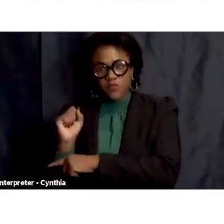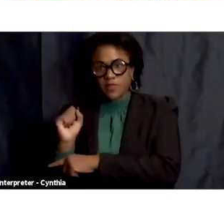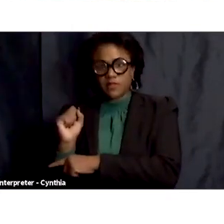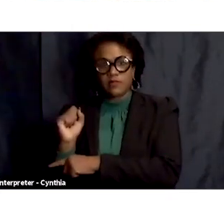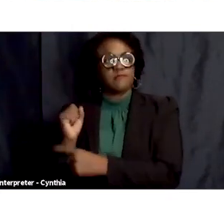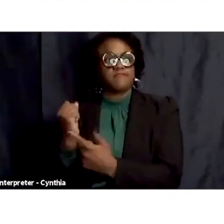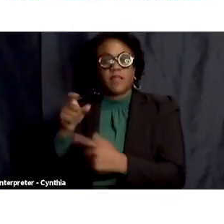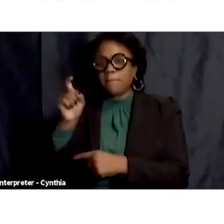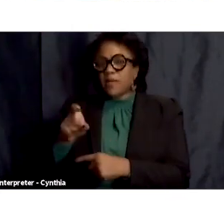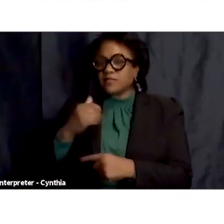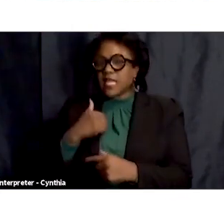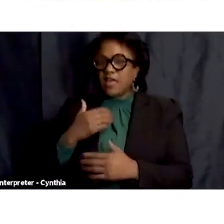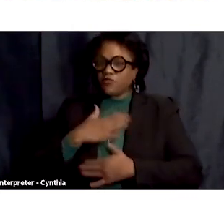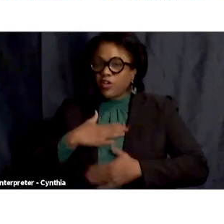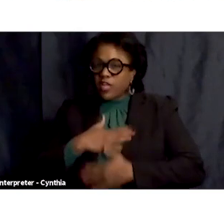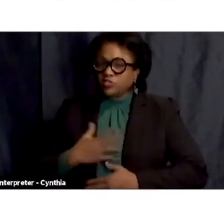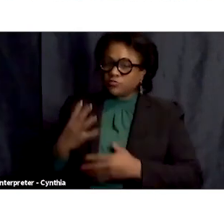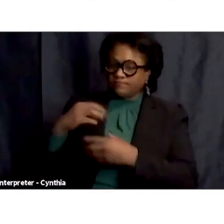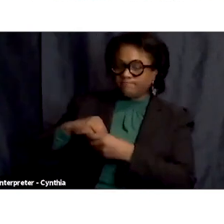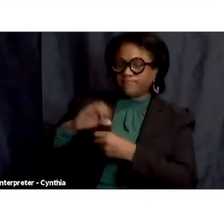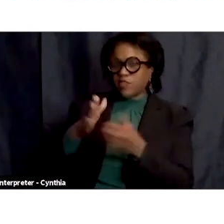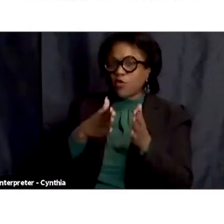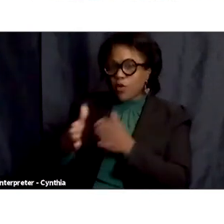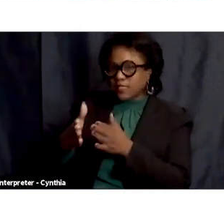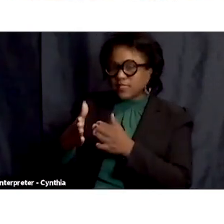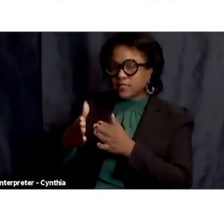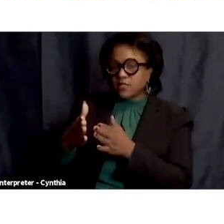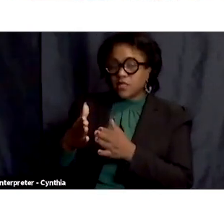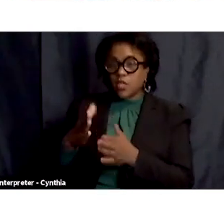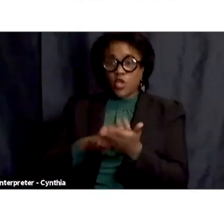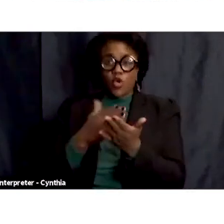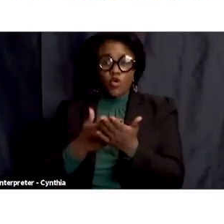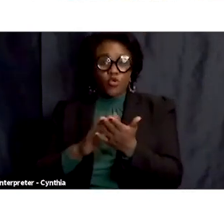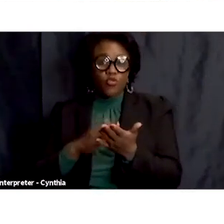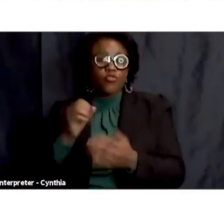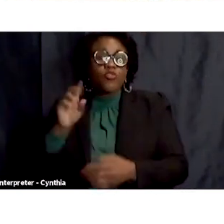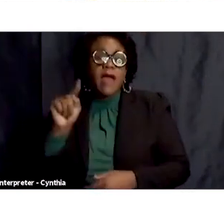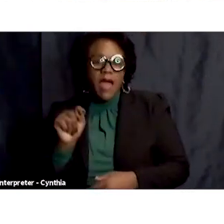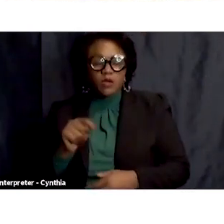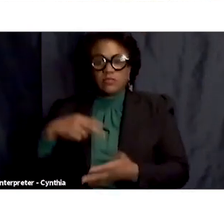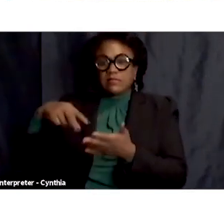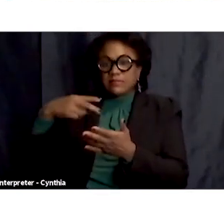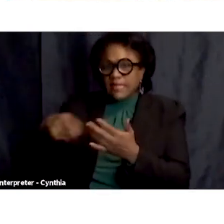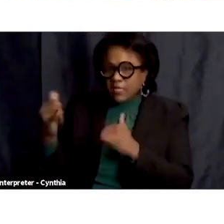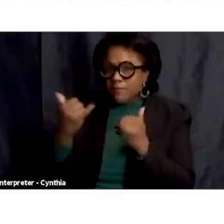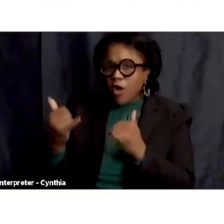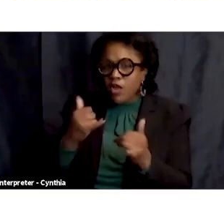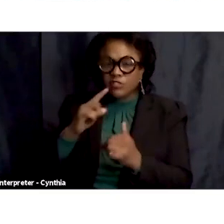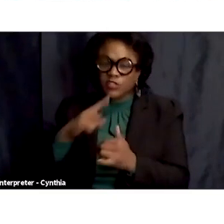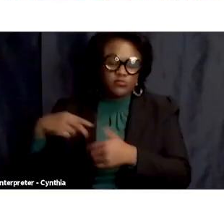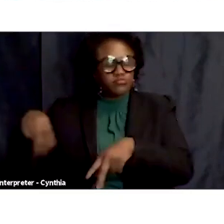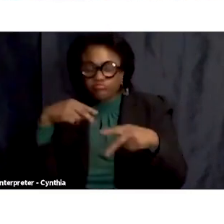have recreational pieces to their organizing, whether that's a cookout, whether that's like a dance party just to shake something